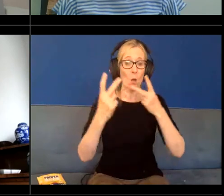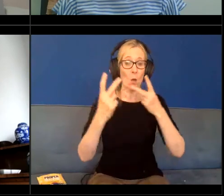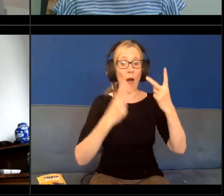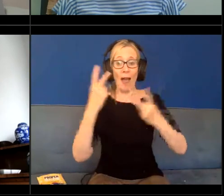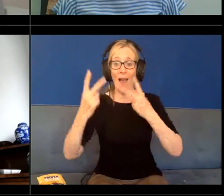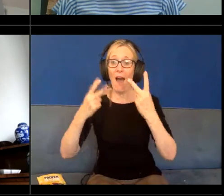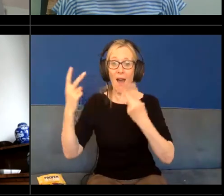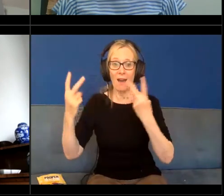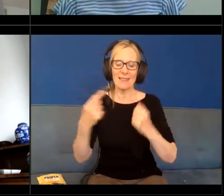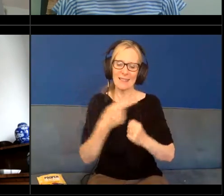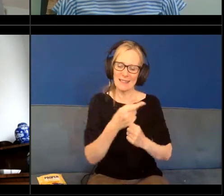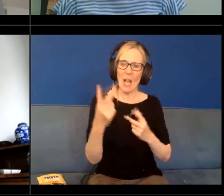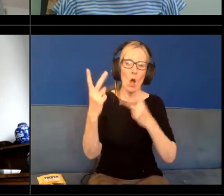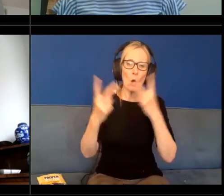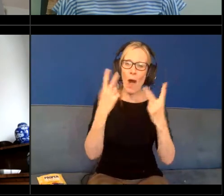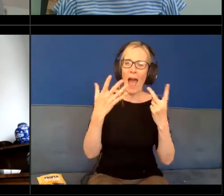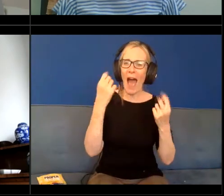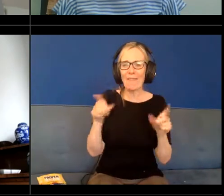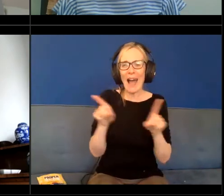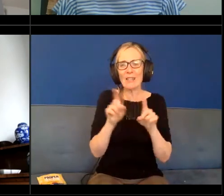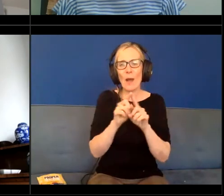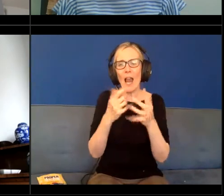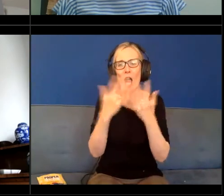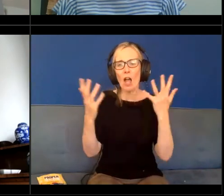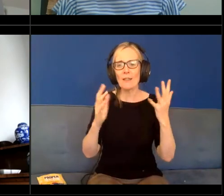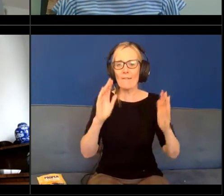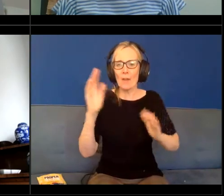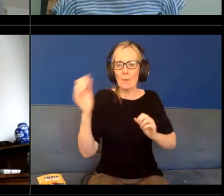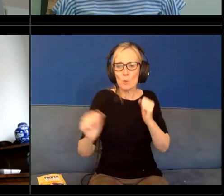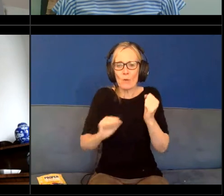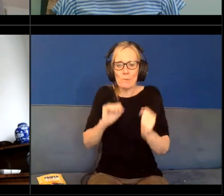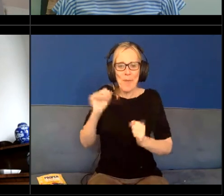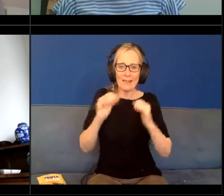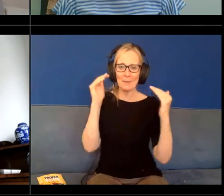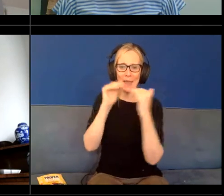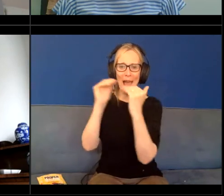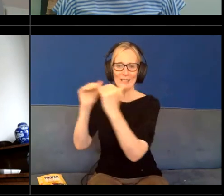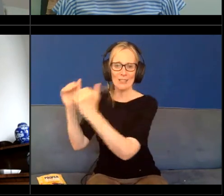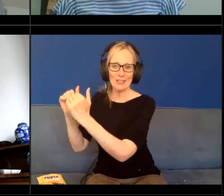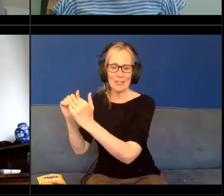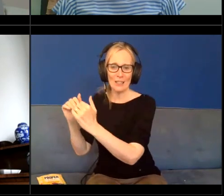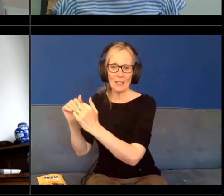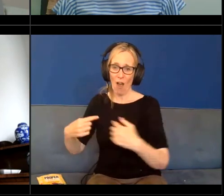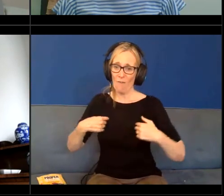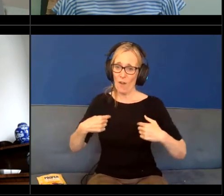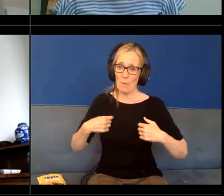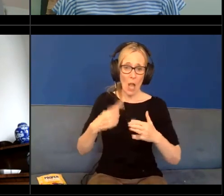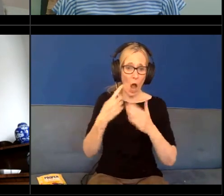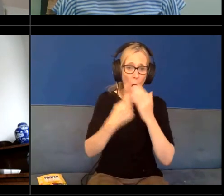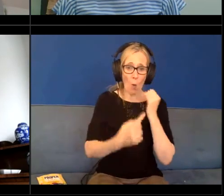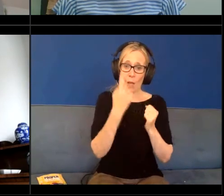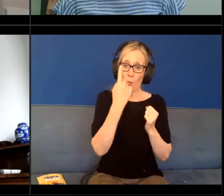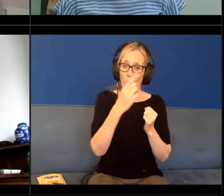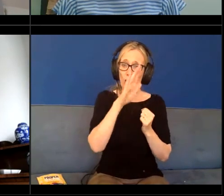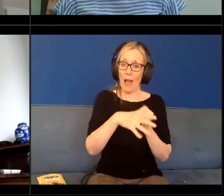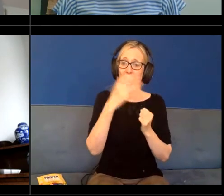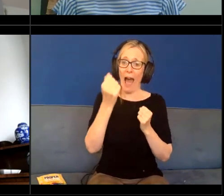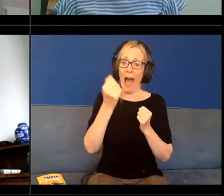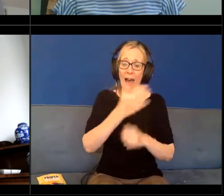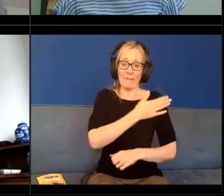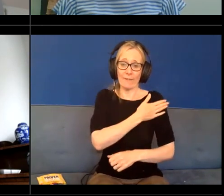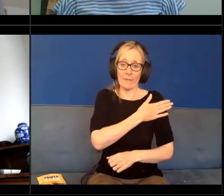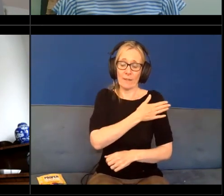where they did lots of choreography. And even though, to my knowledge, he was the only child that had an upper limb impairment, they insisted on doing